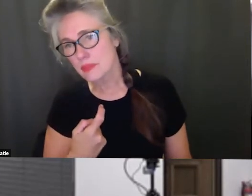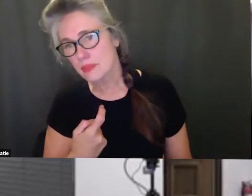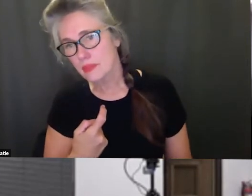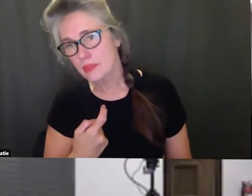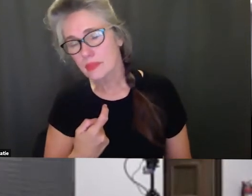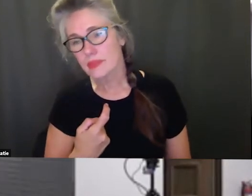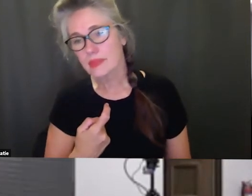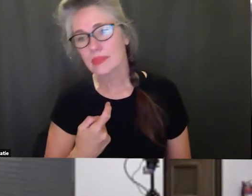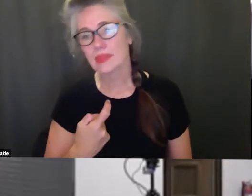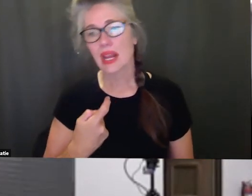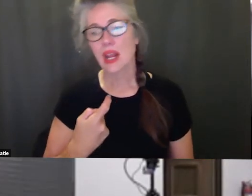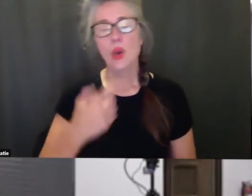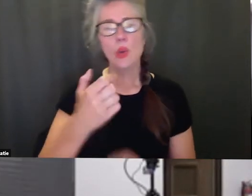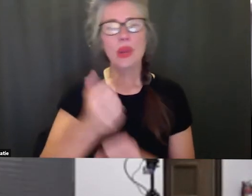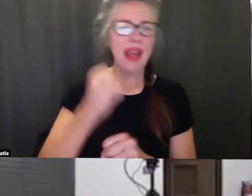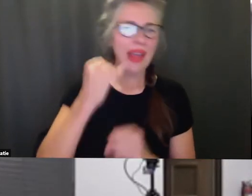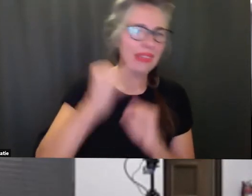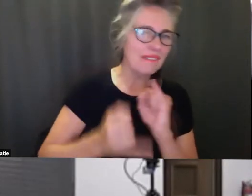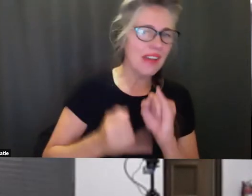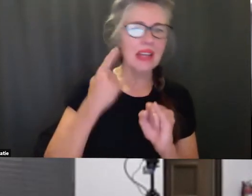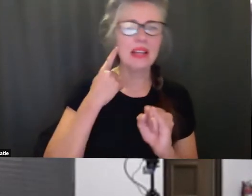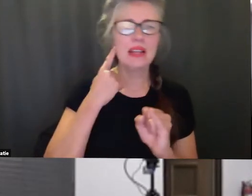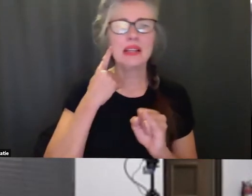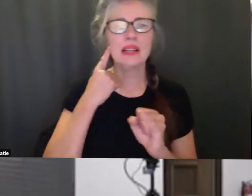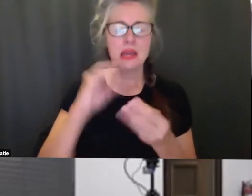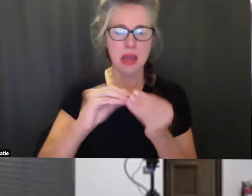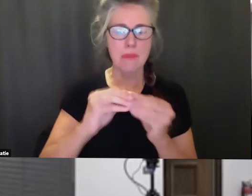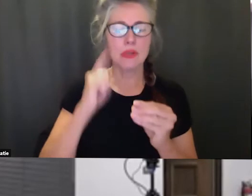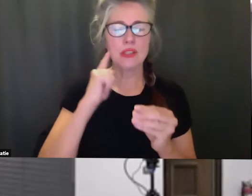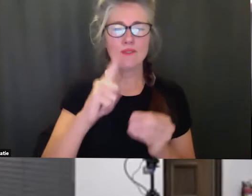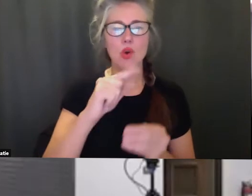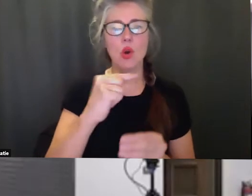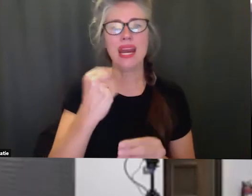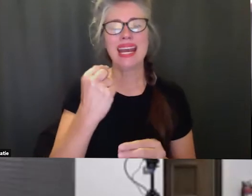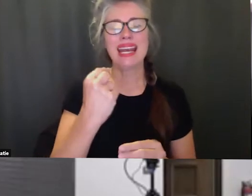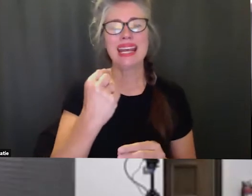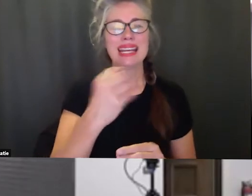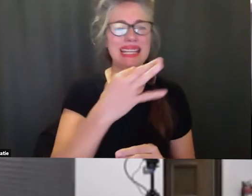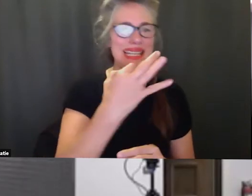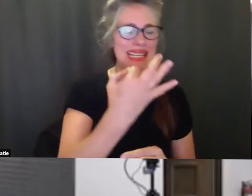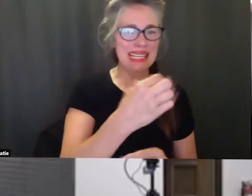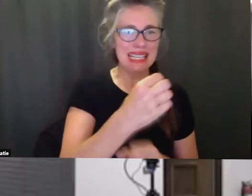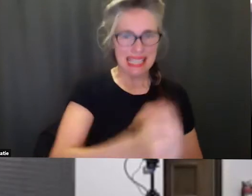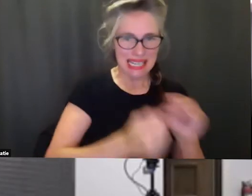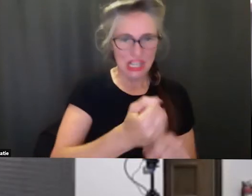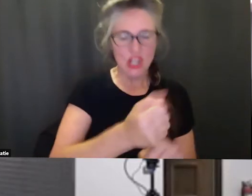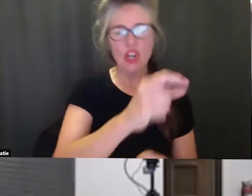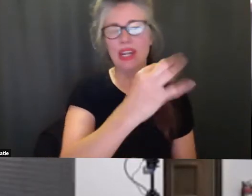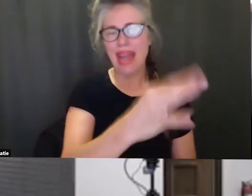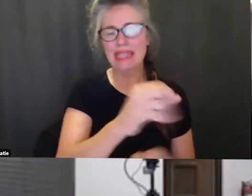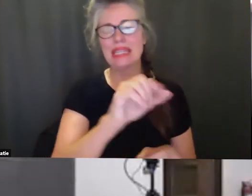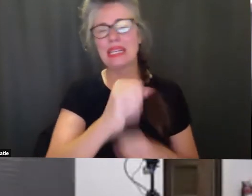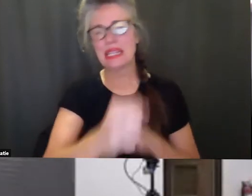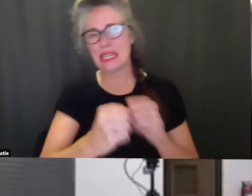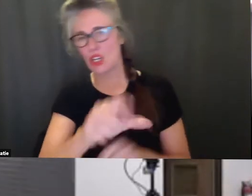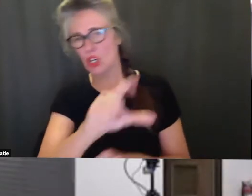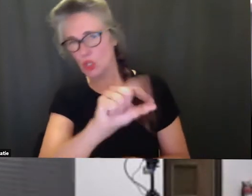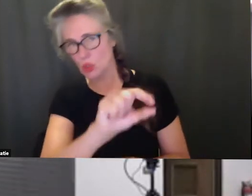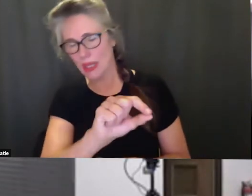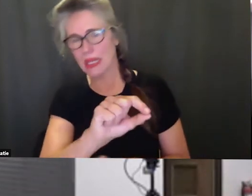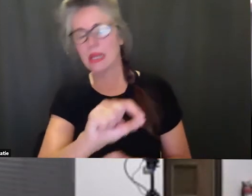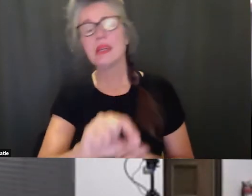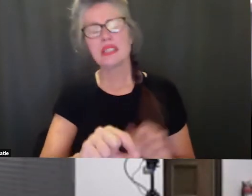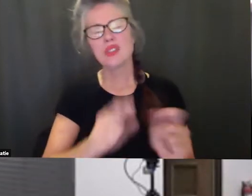final ones for 1920, those types of things. So there's a little adjustment there, but for the most part, we did